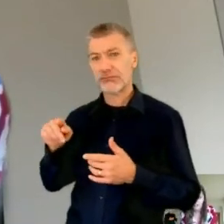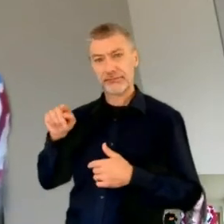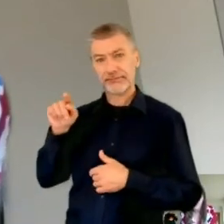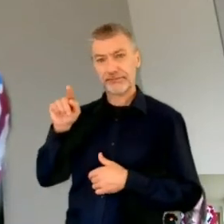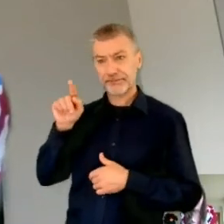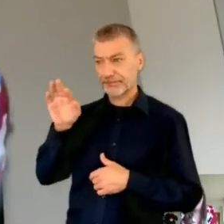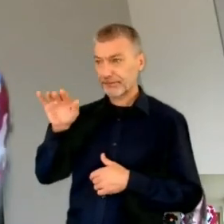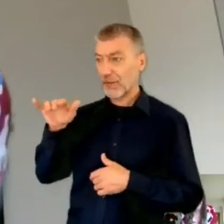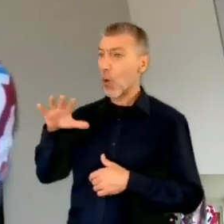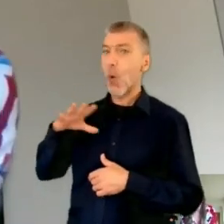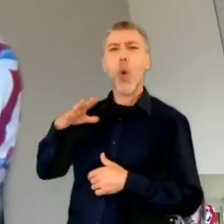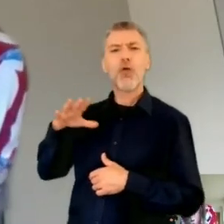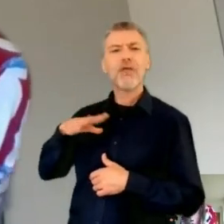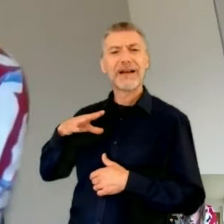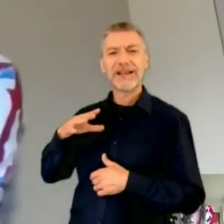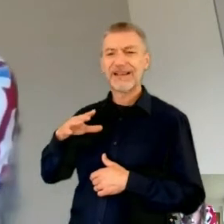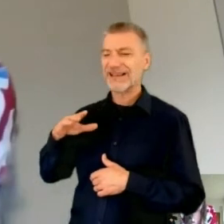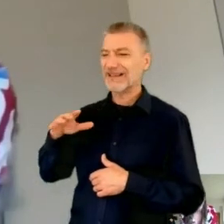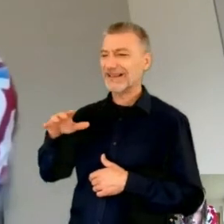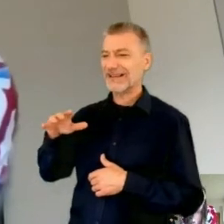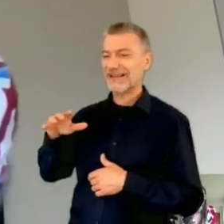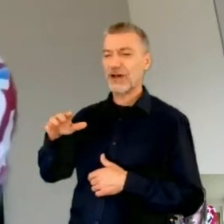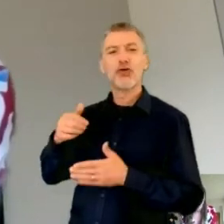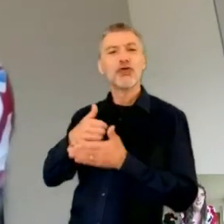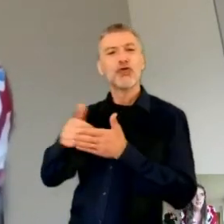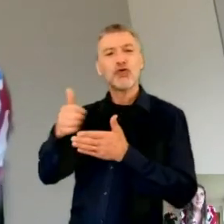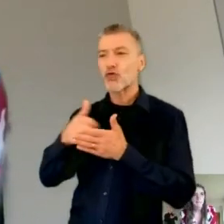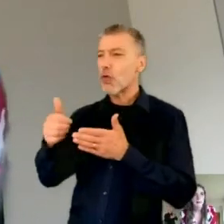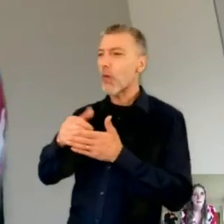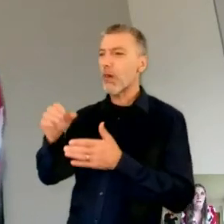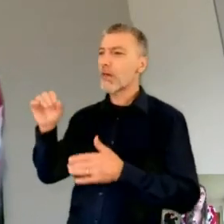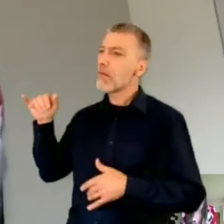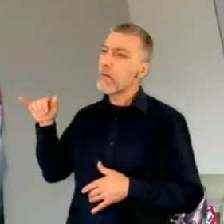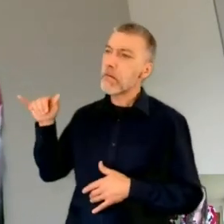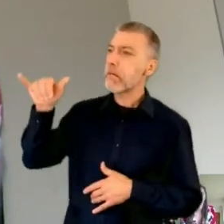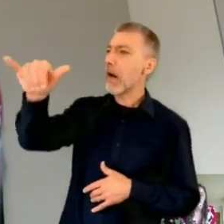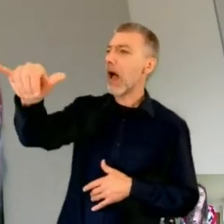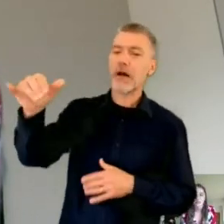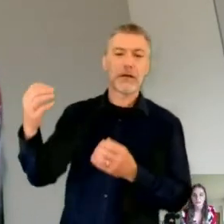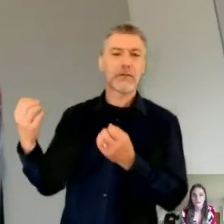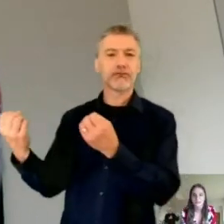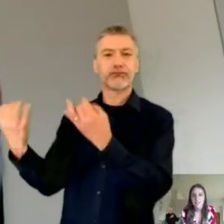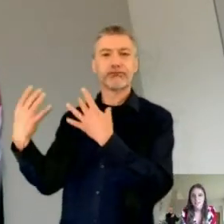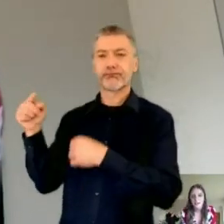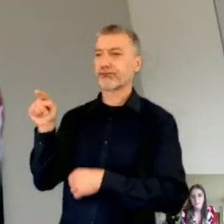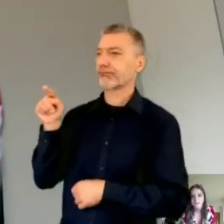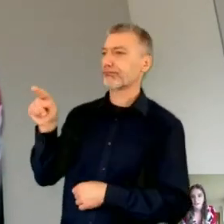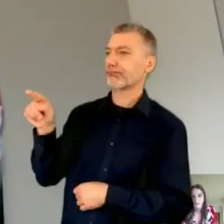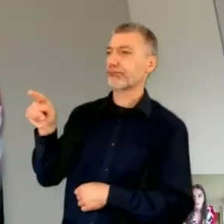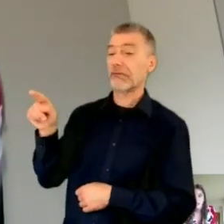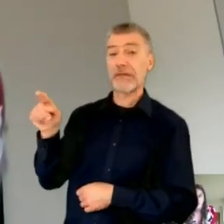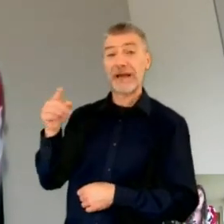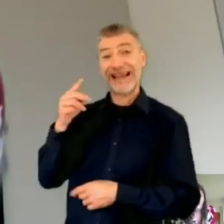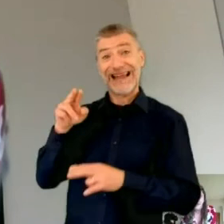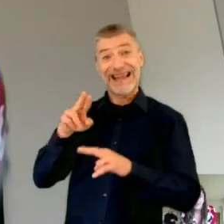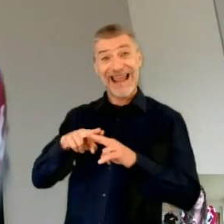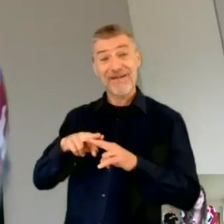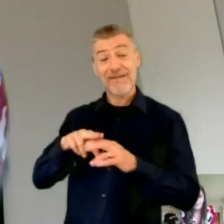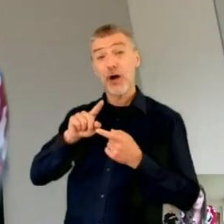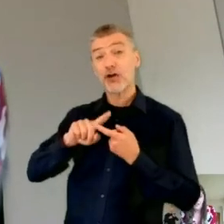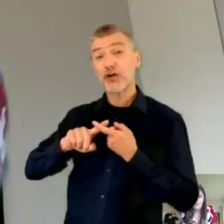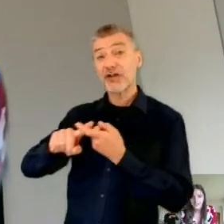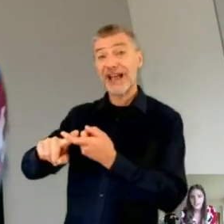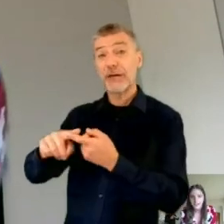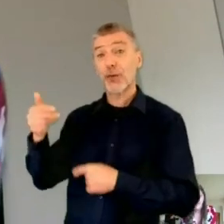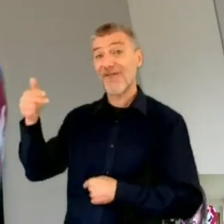and love, not the electric planes which are a bit further down the line. There might be an option where we can use sustainable fuels in the engines